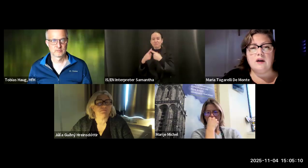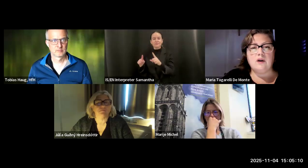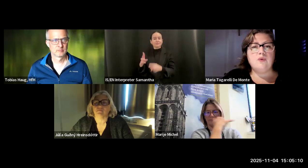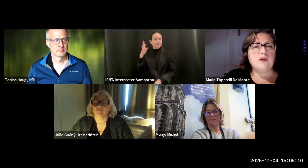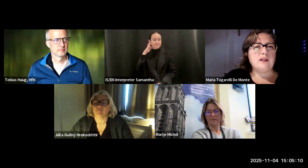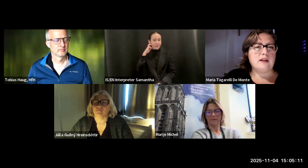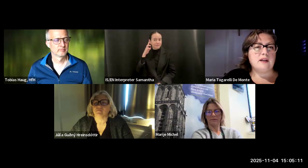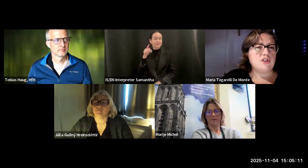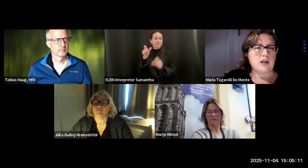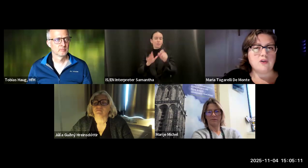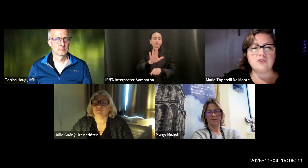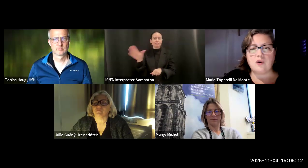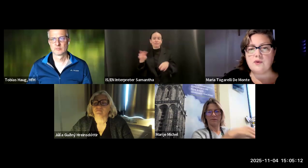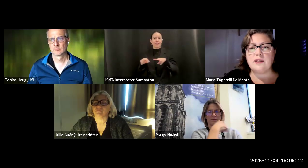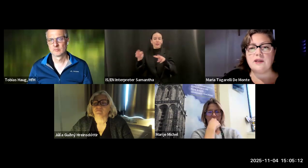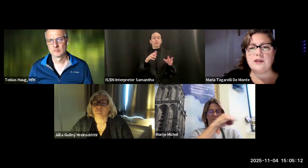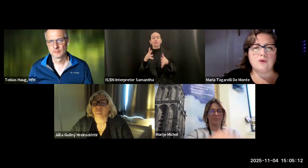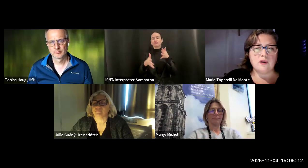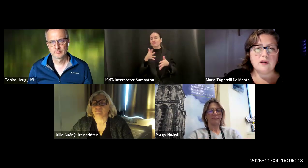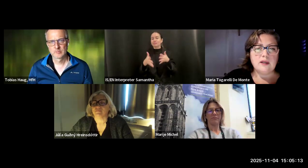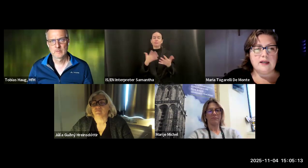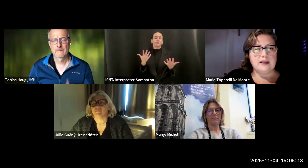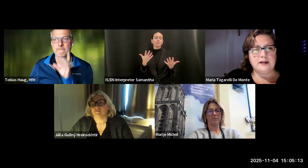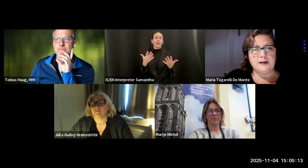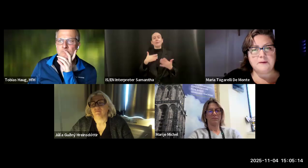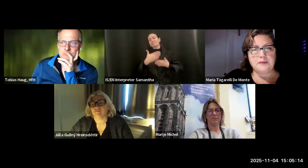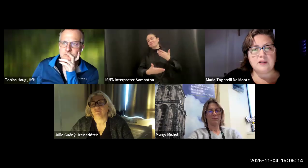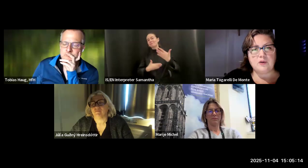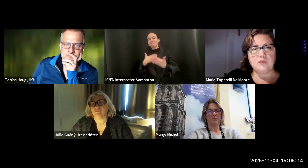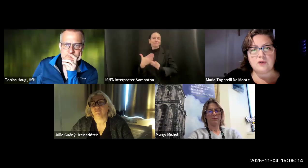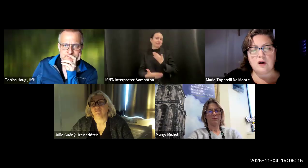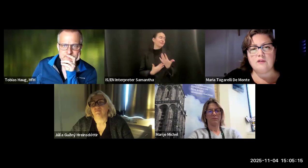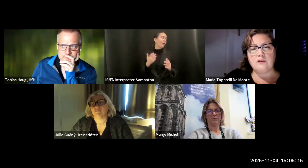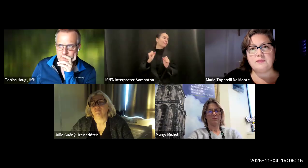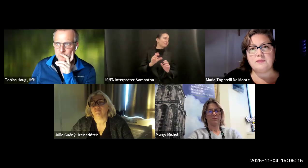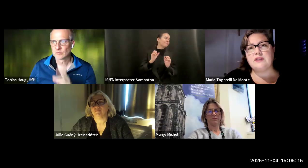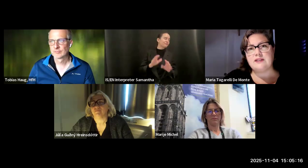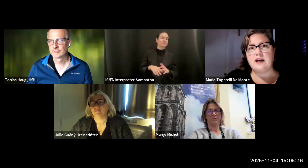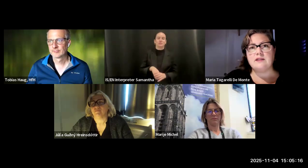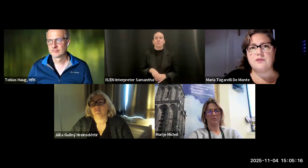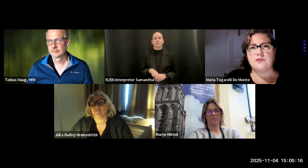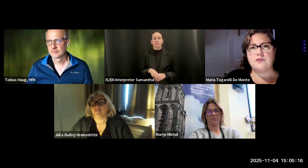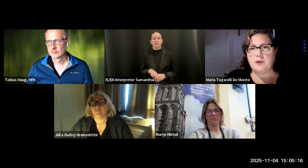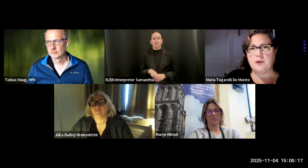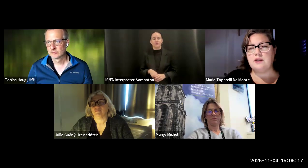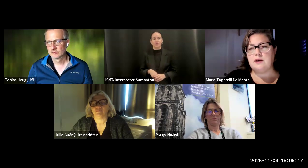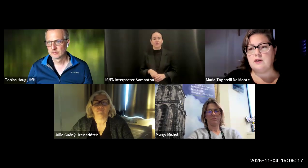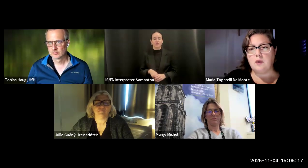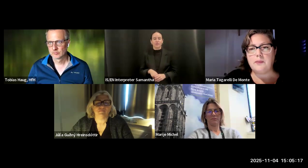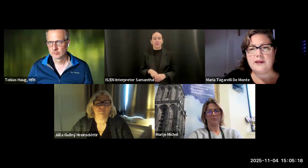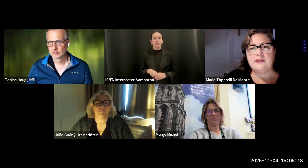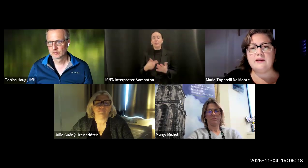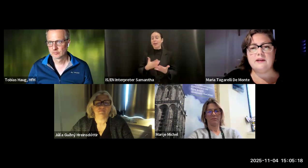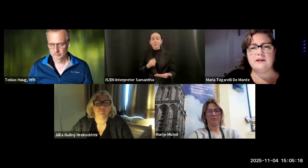signers who can either share stories or the use of specific signs for